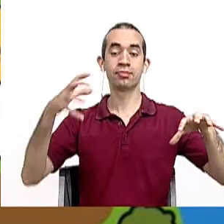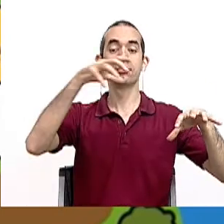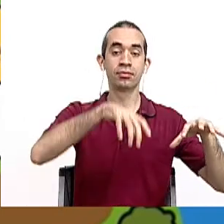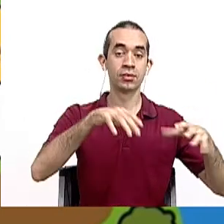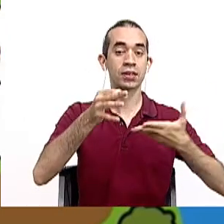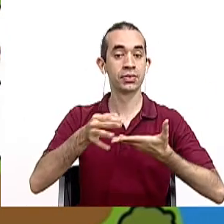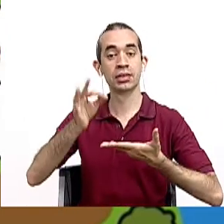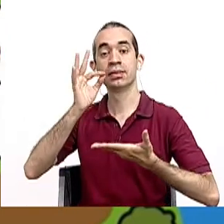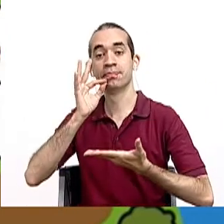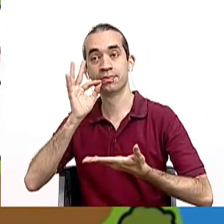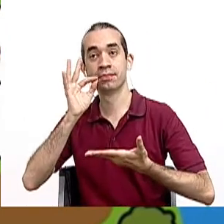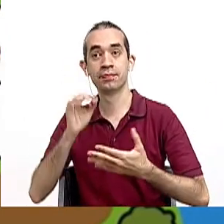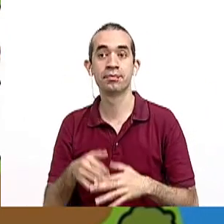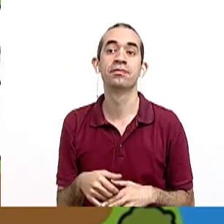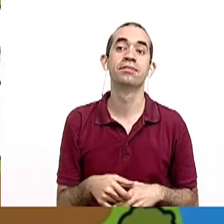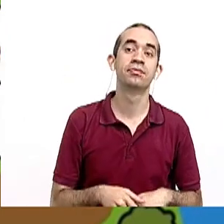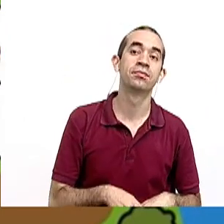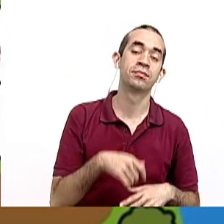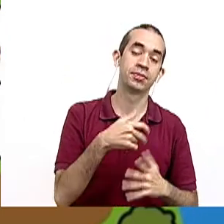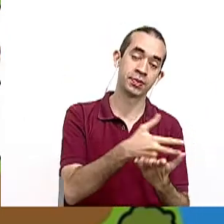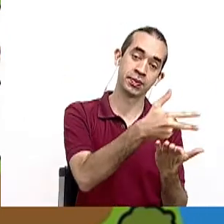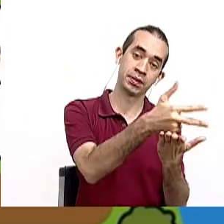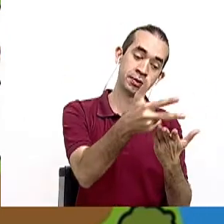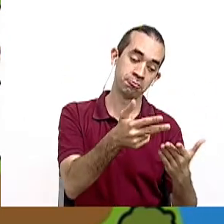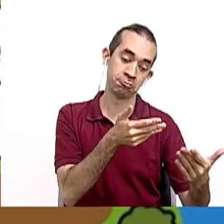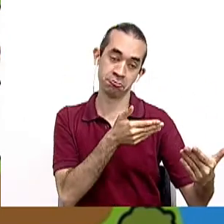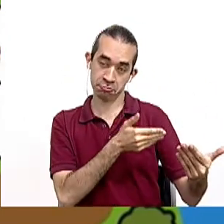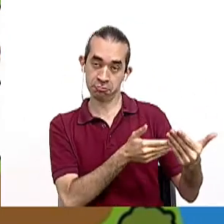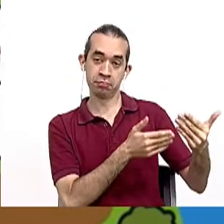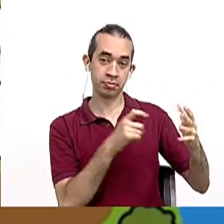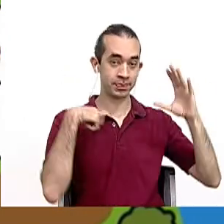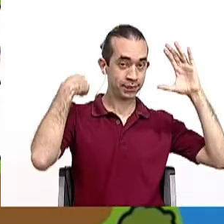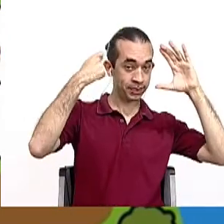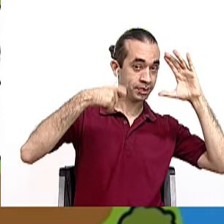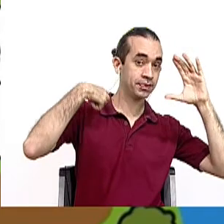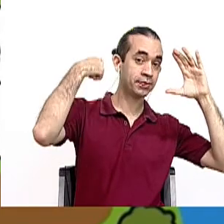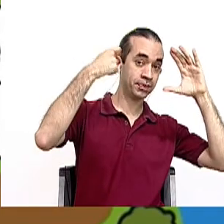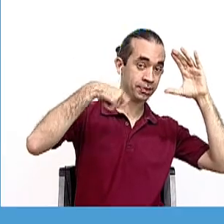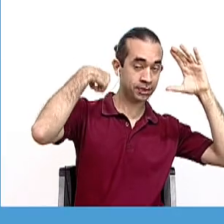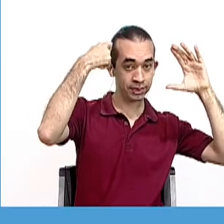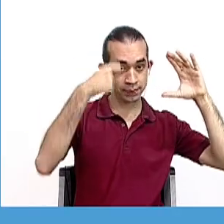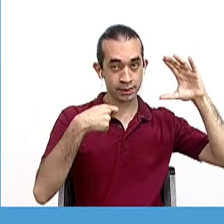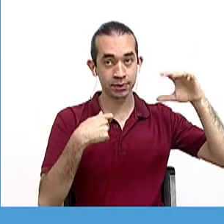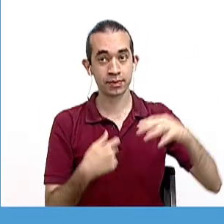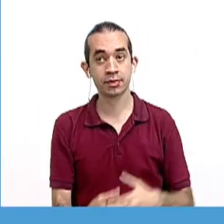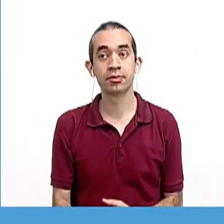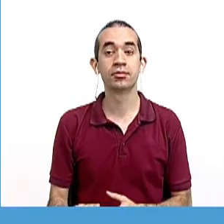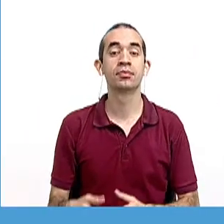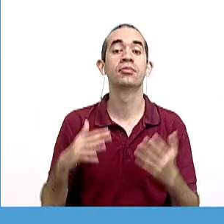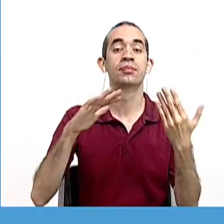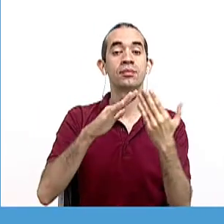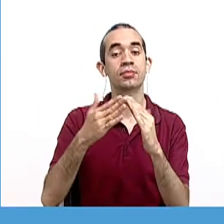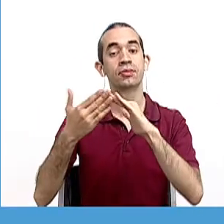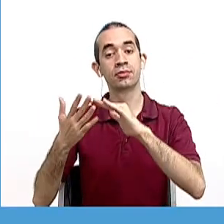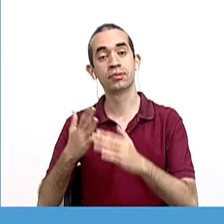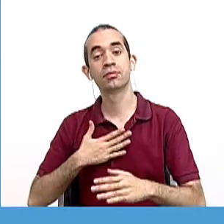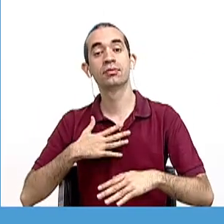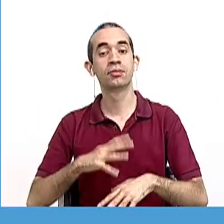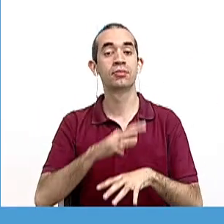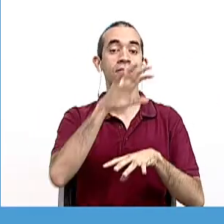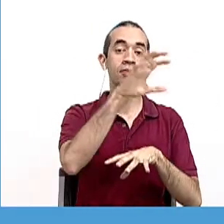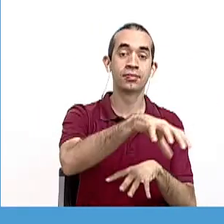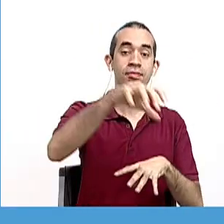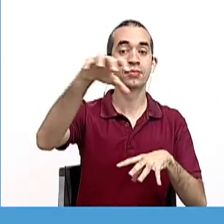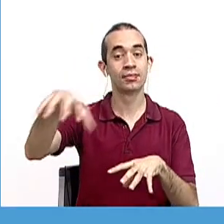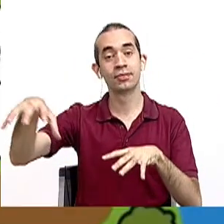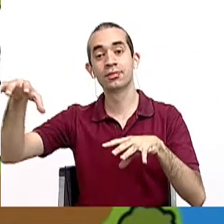cafe. There's a bus station near to the movie theater. These are all the places in my